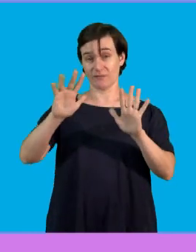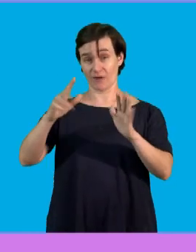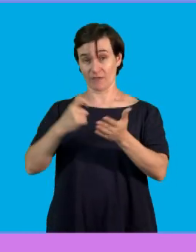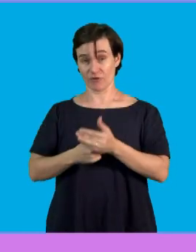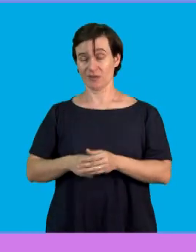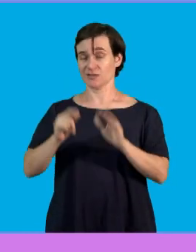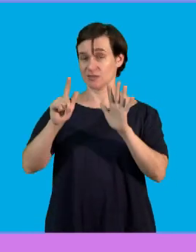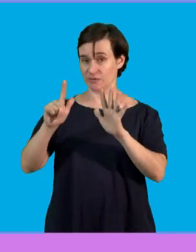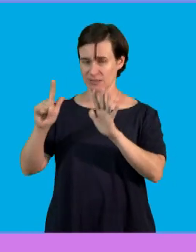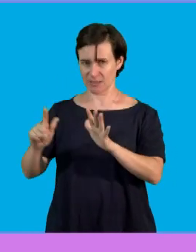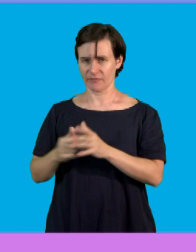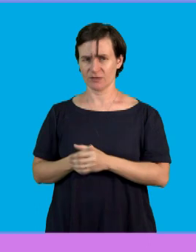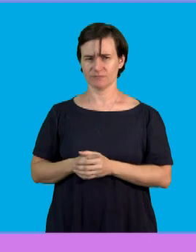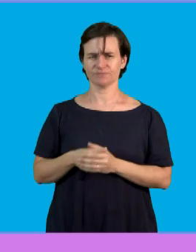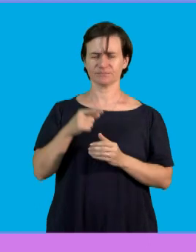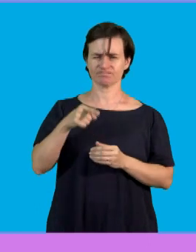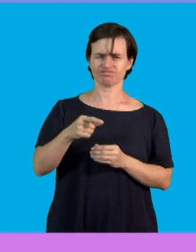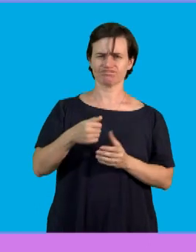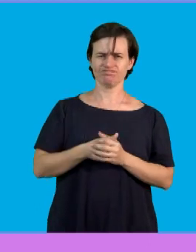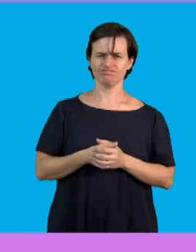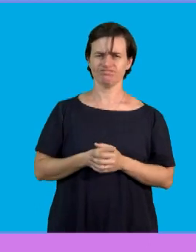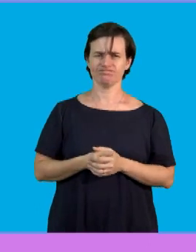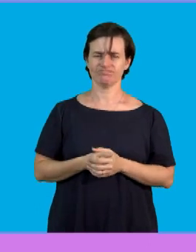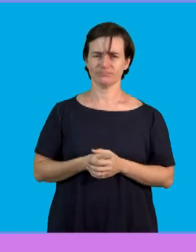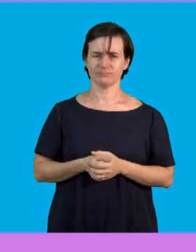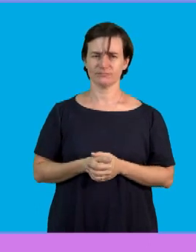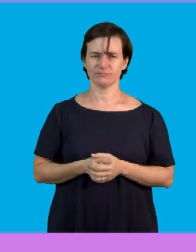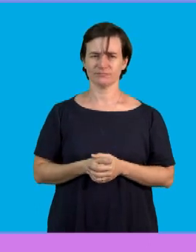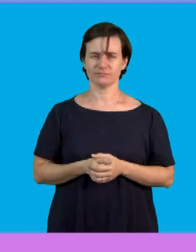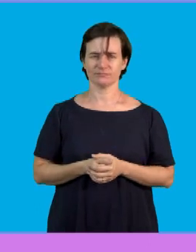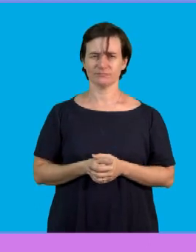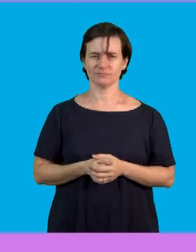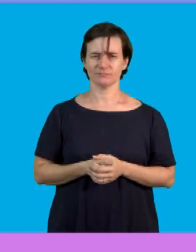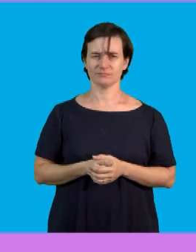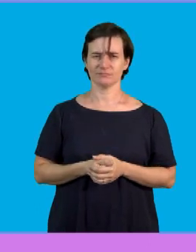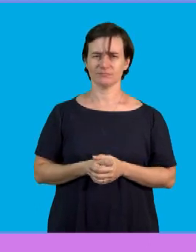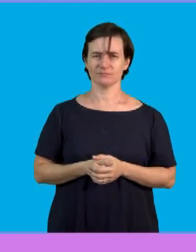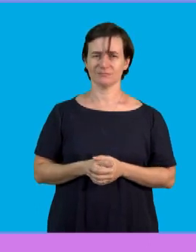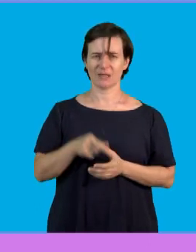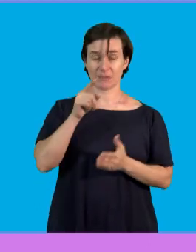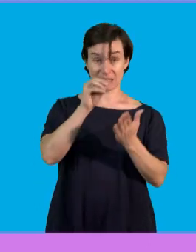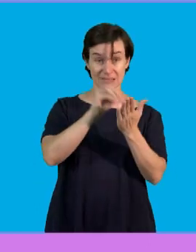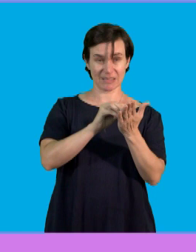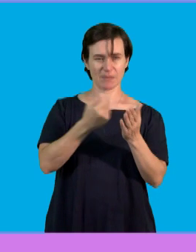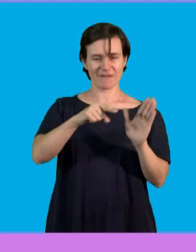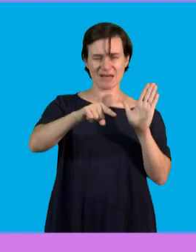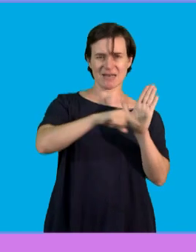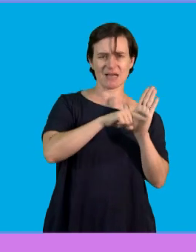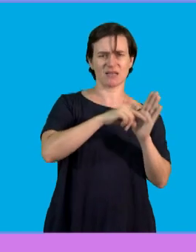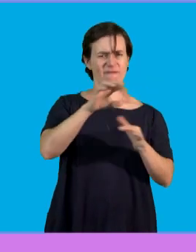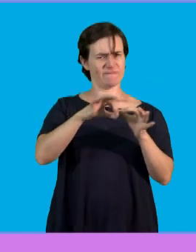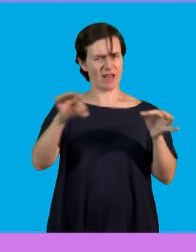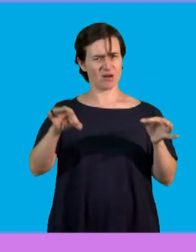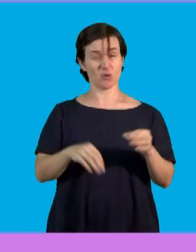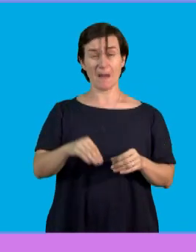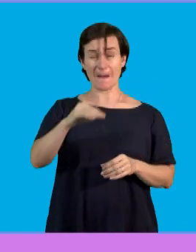2,875.77. But then already this statement, it gives us a negative value. It means now this person is